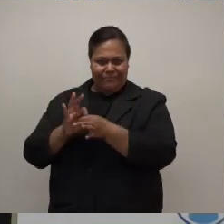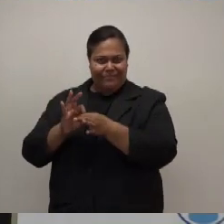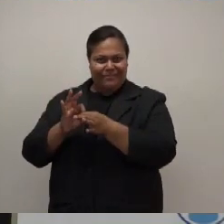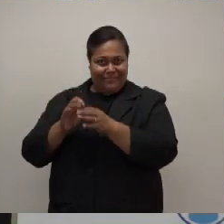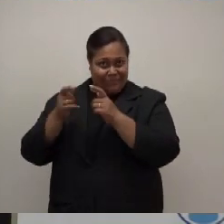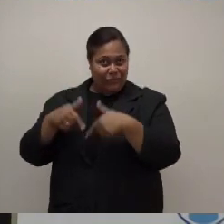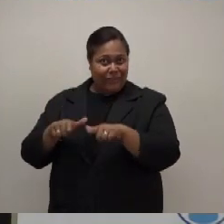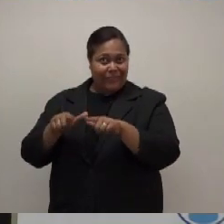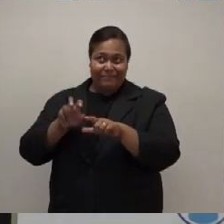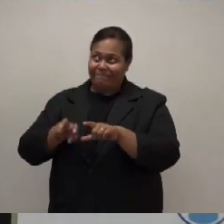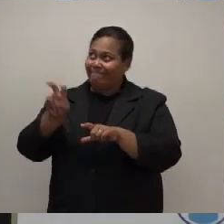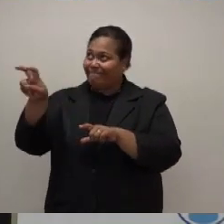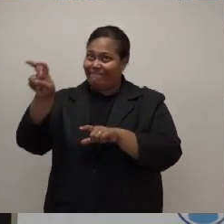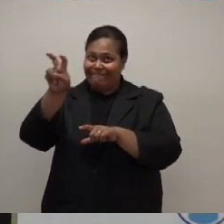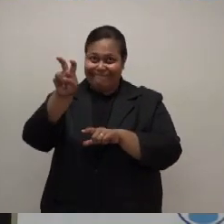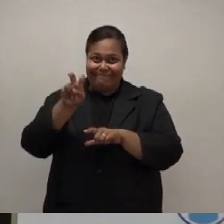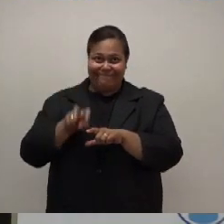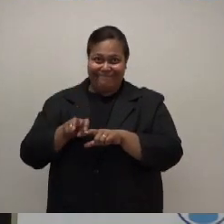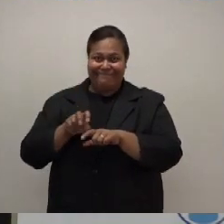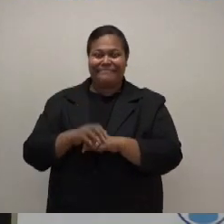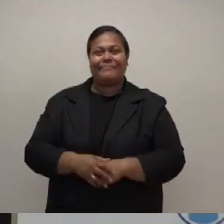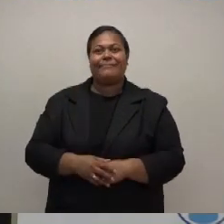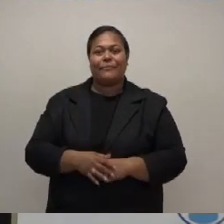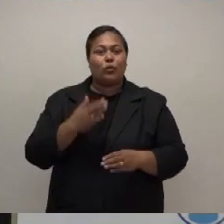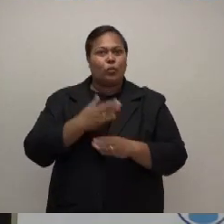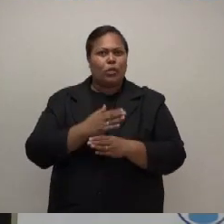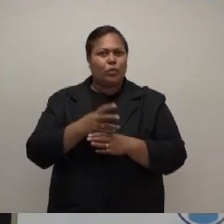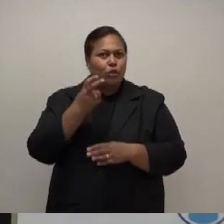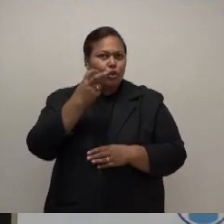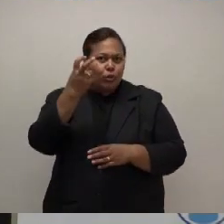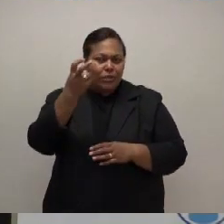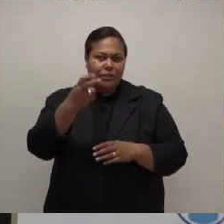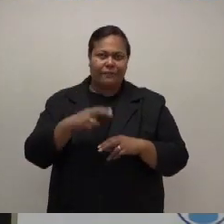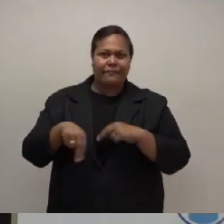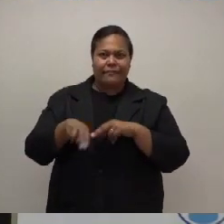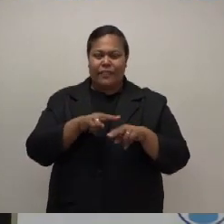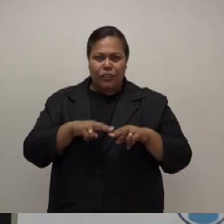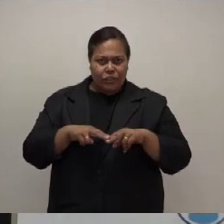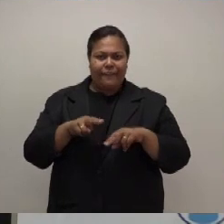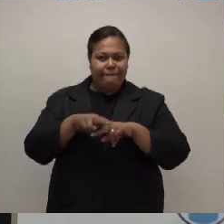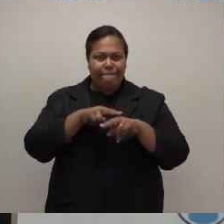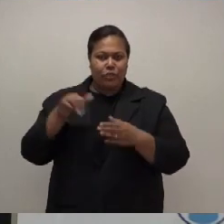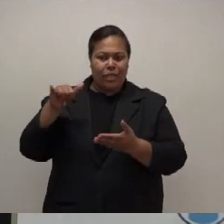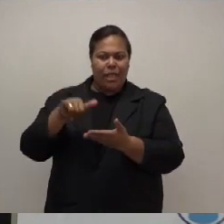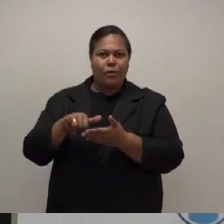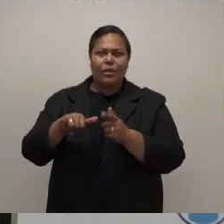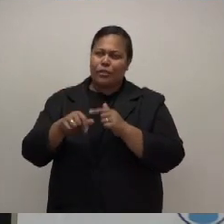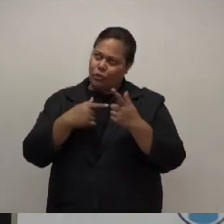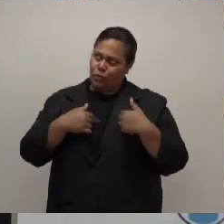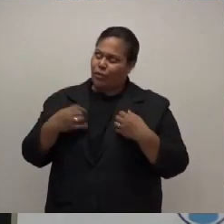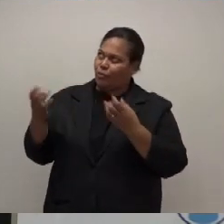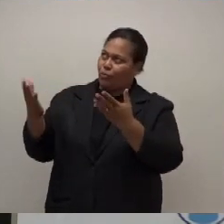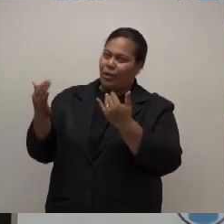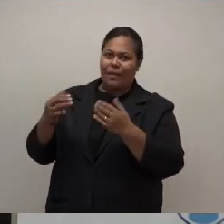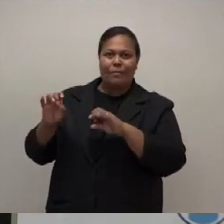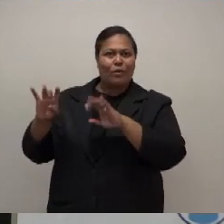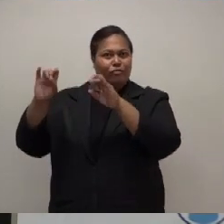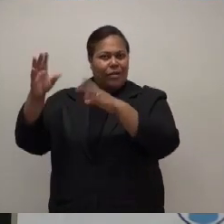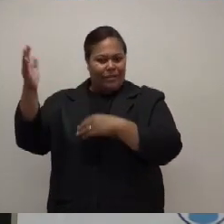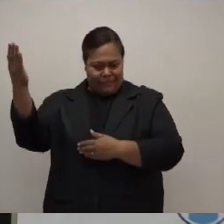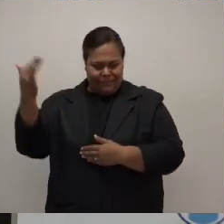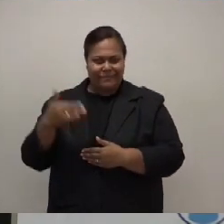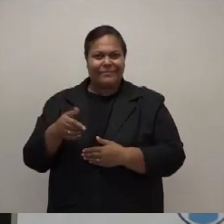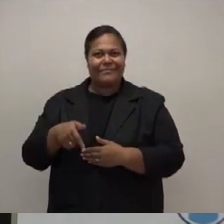Working with Fiji Airways and Tourism Fiji, we'll be welcoming Aussies and Kiwis to holidays in Fiji in a manner that is carefully